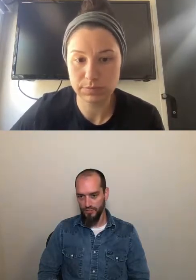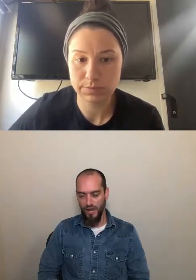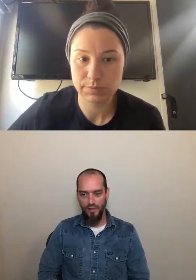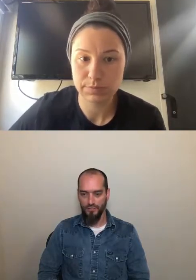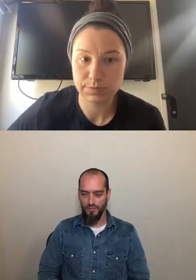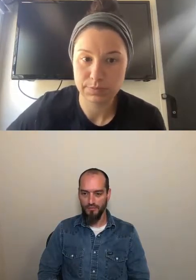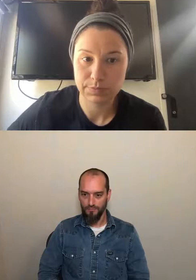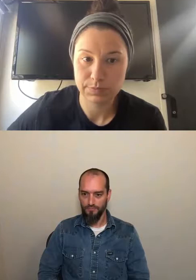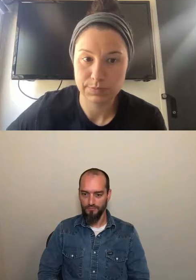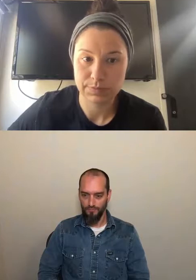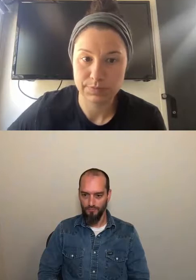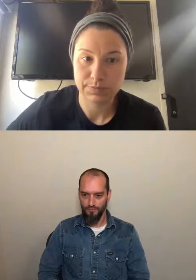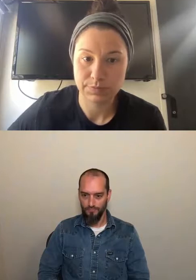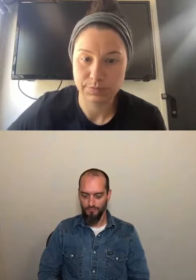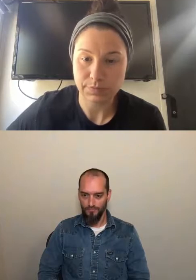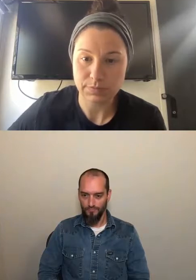very challenging.